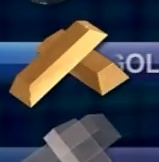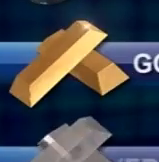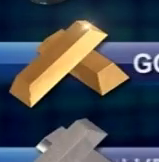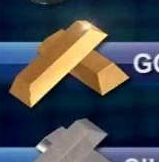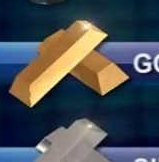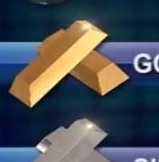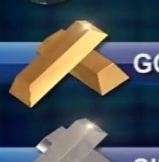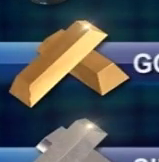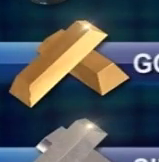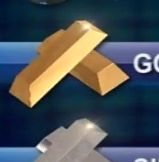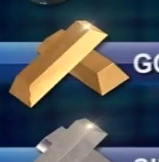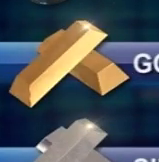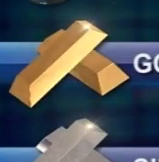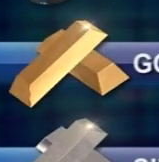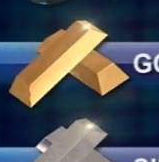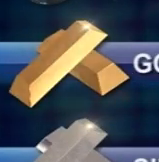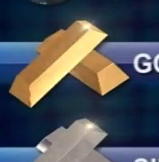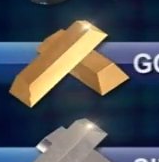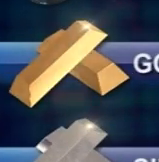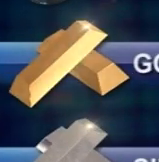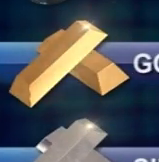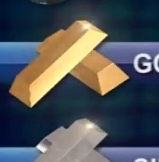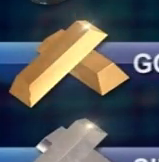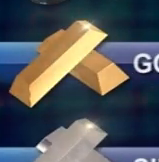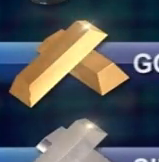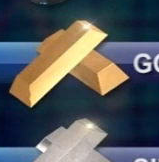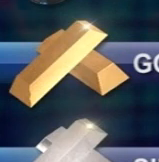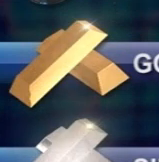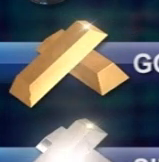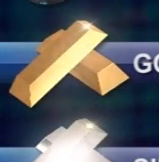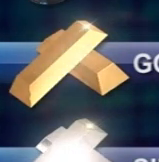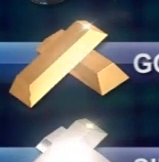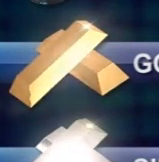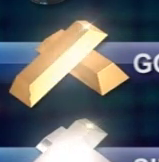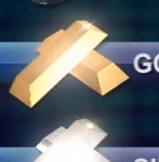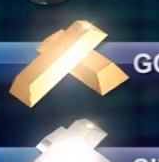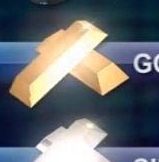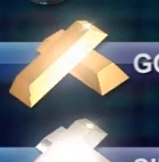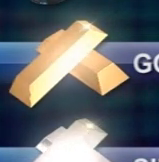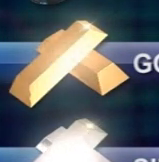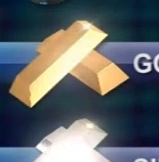prices continued to hover around $37 per barrel. Gold was on the decline at